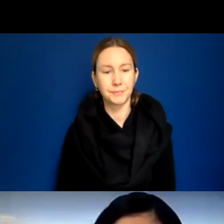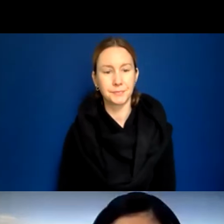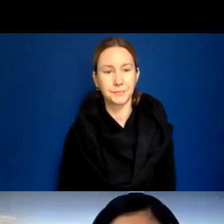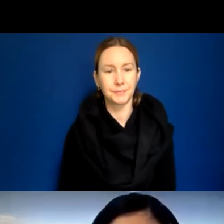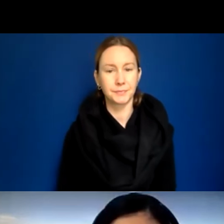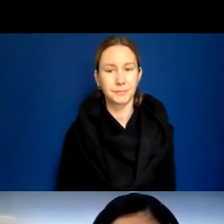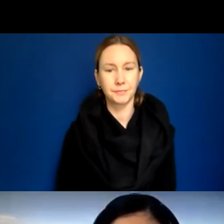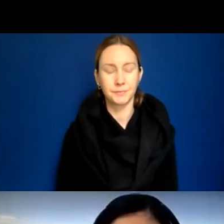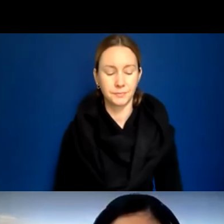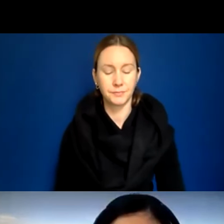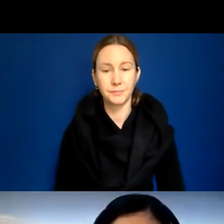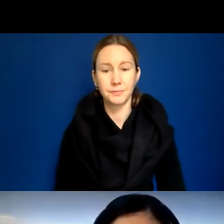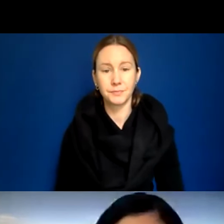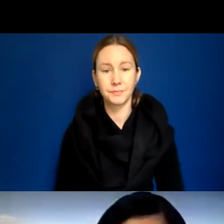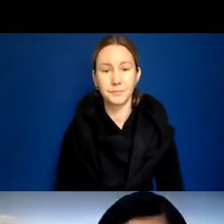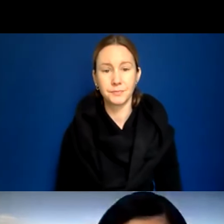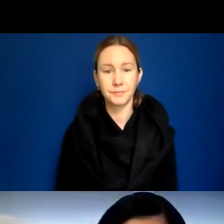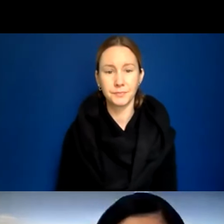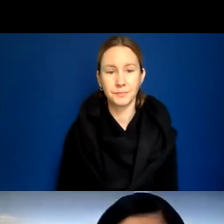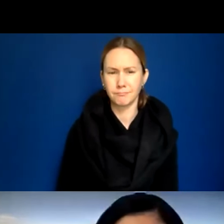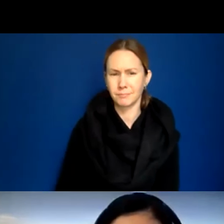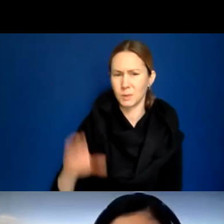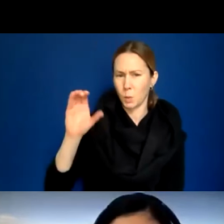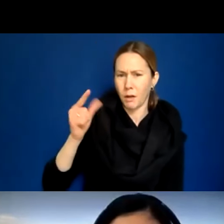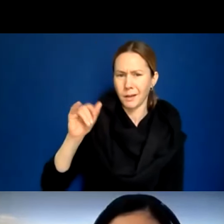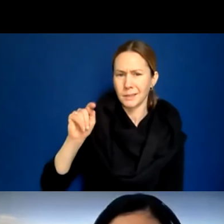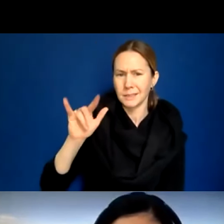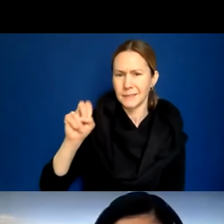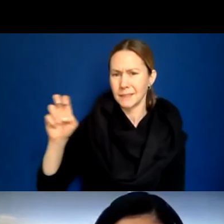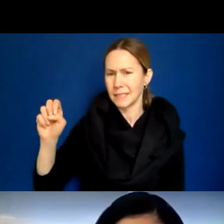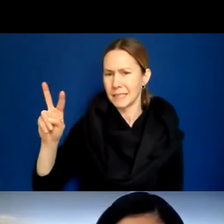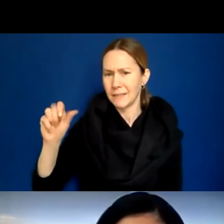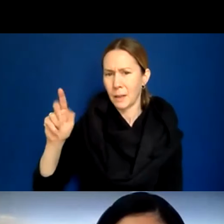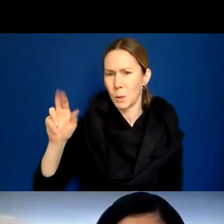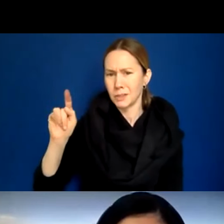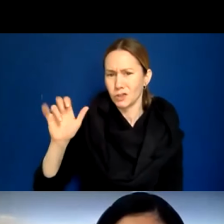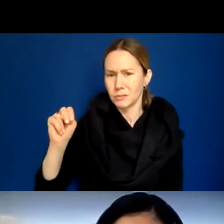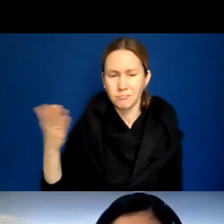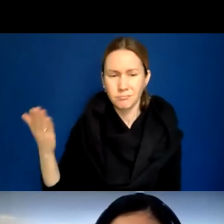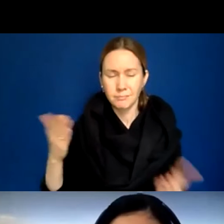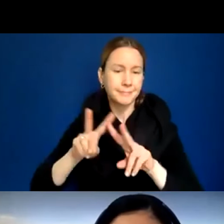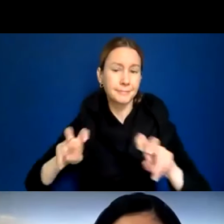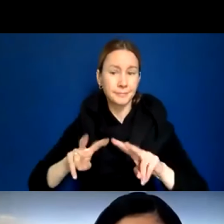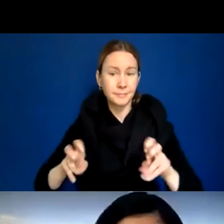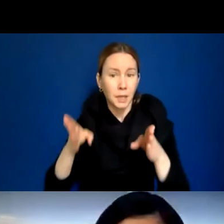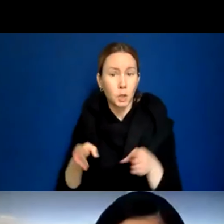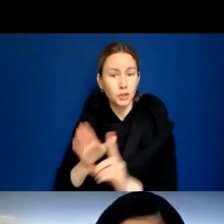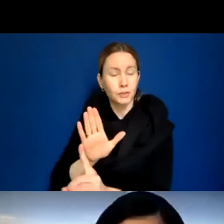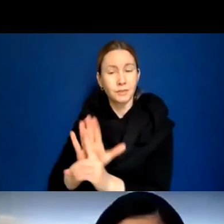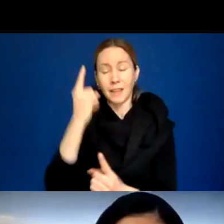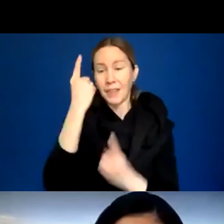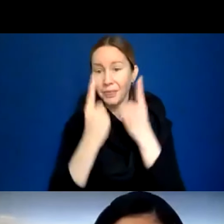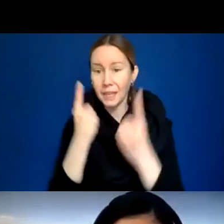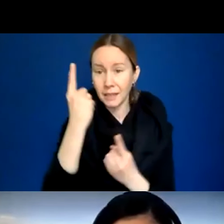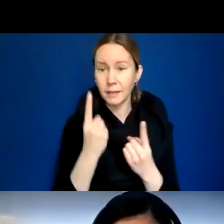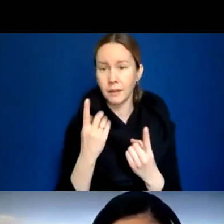So first, what is a cognitive evaluation? It's really an assessment of a person's thinking abilities